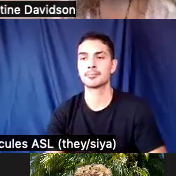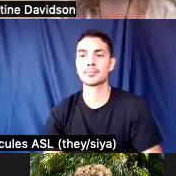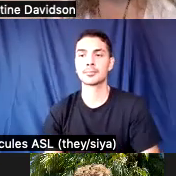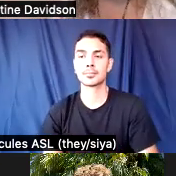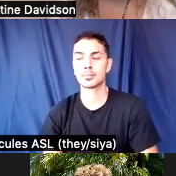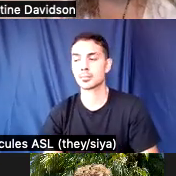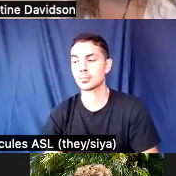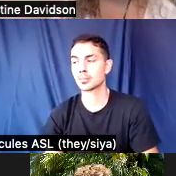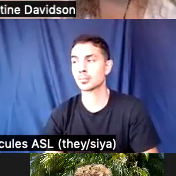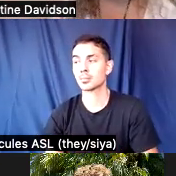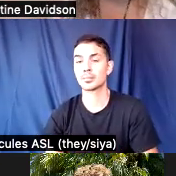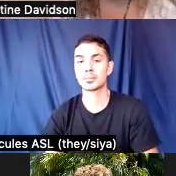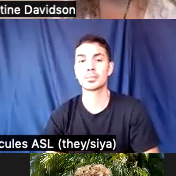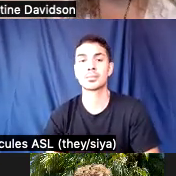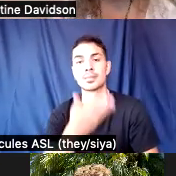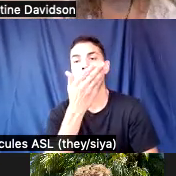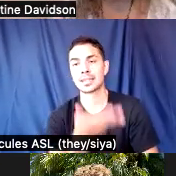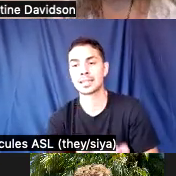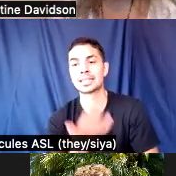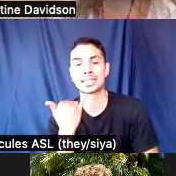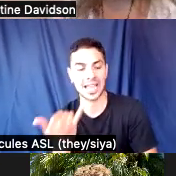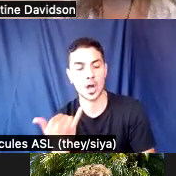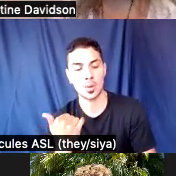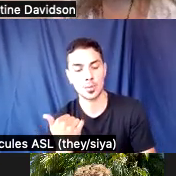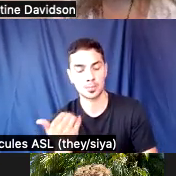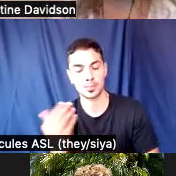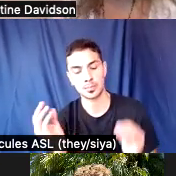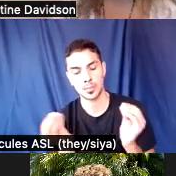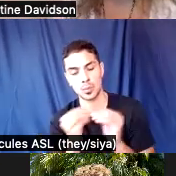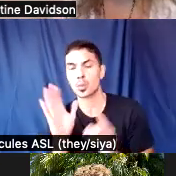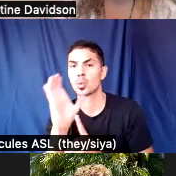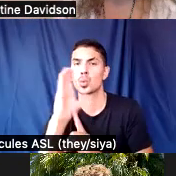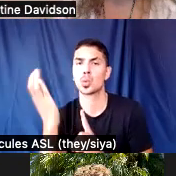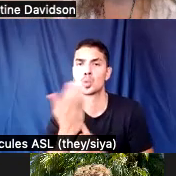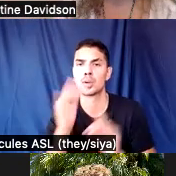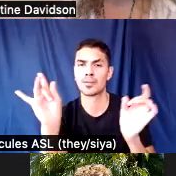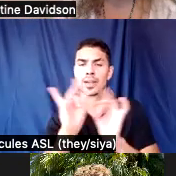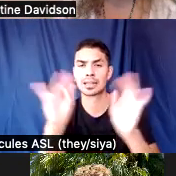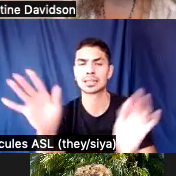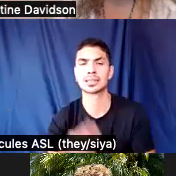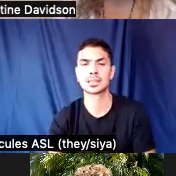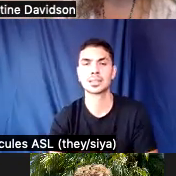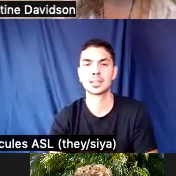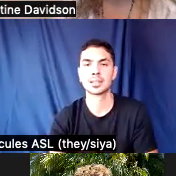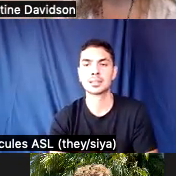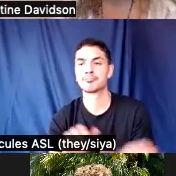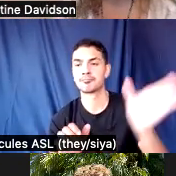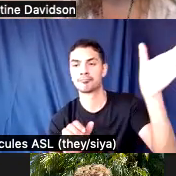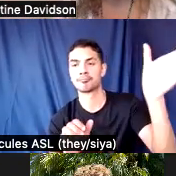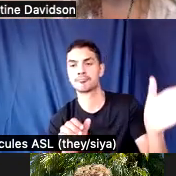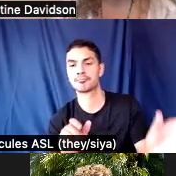So this is kind of getting into, the culture of violence that we're in, right? Those pro-offending beliefs, like who